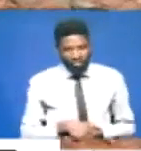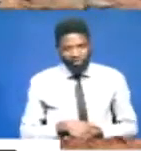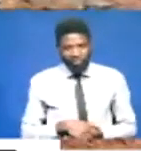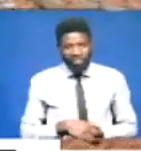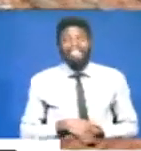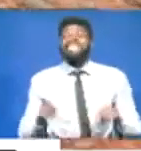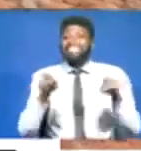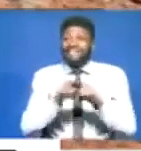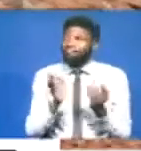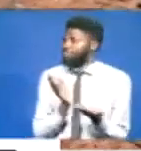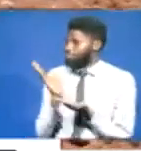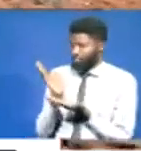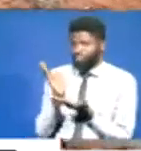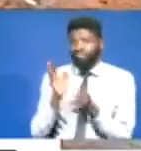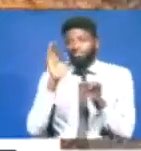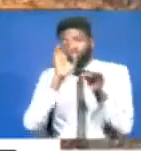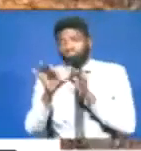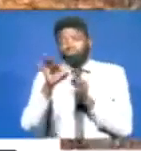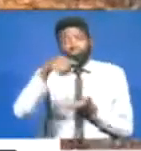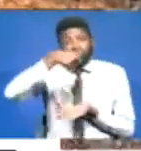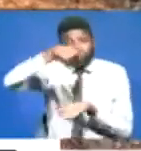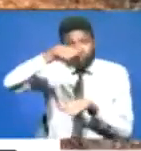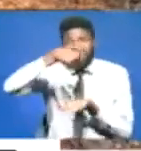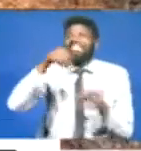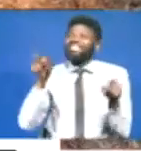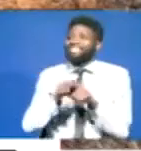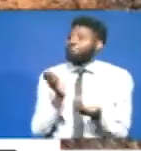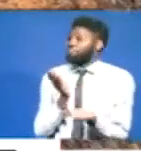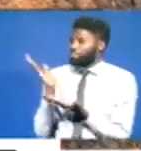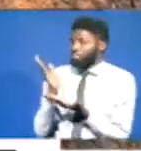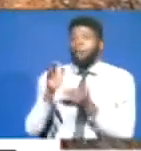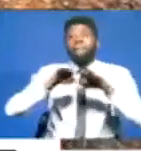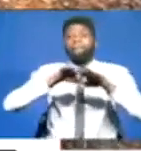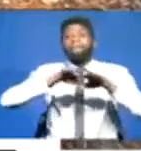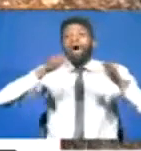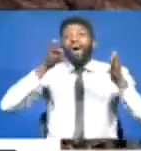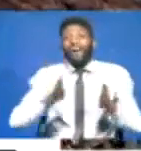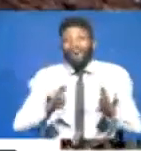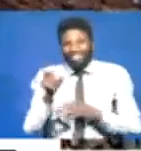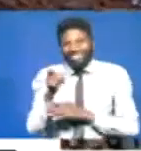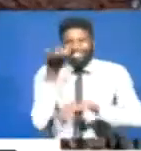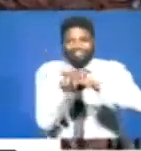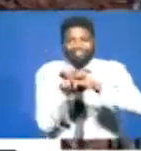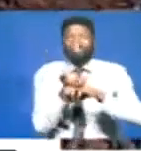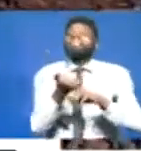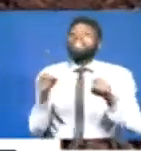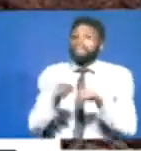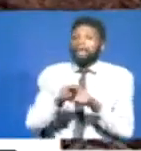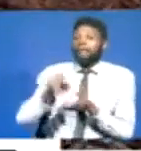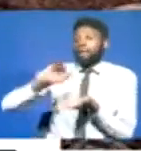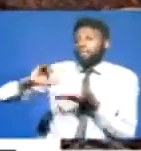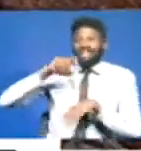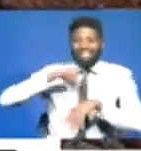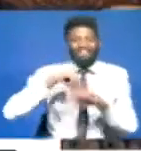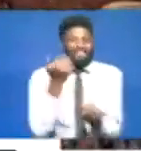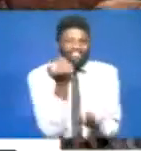this paraffin lamp, and in a far distance, this metallic box that remained after the dawn fire that claimed the lives